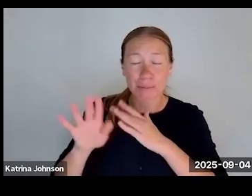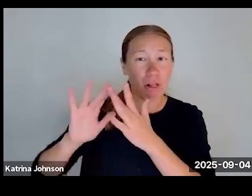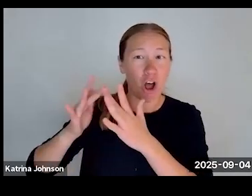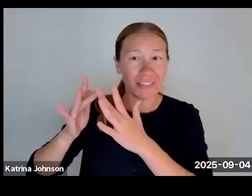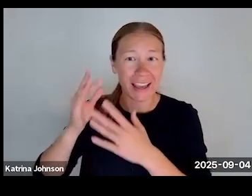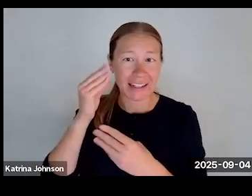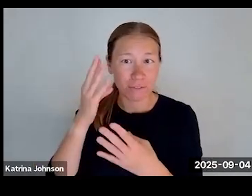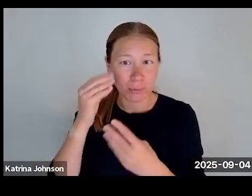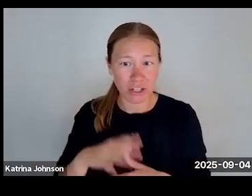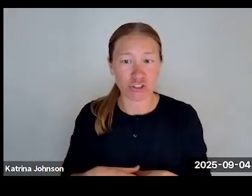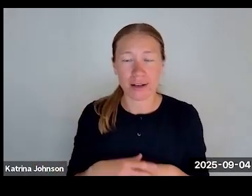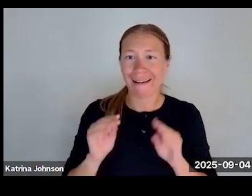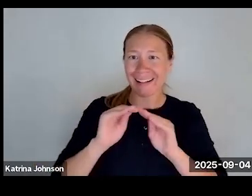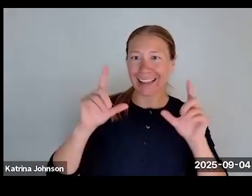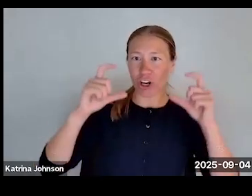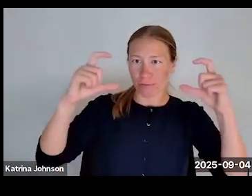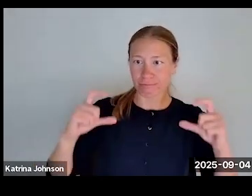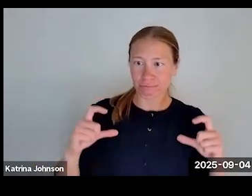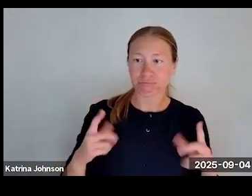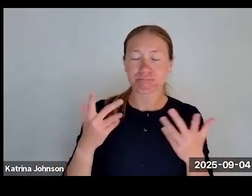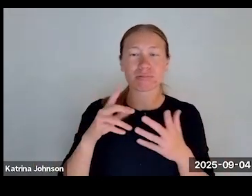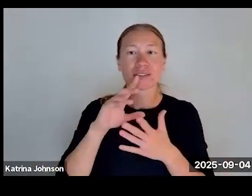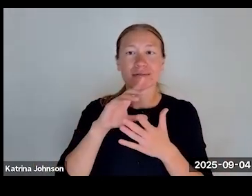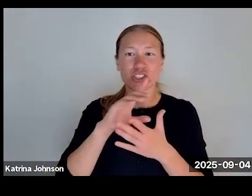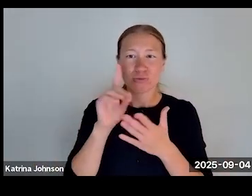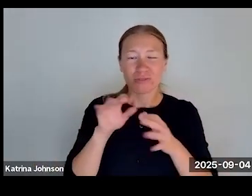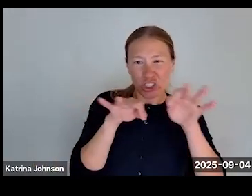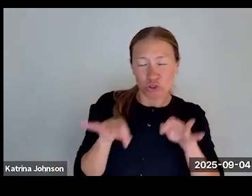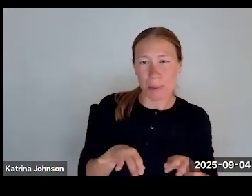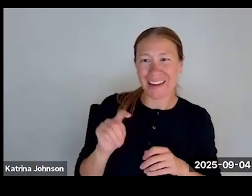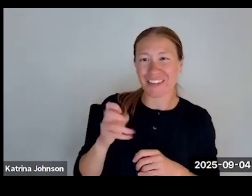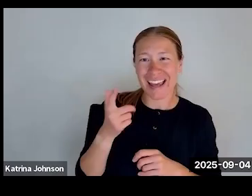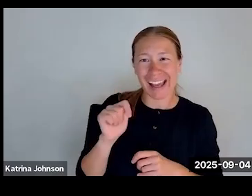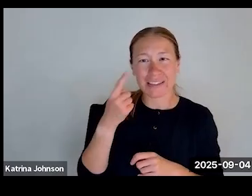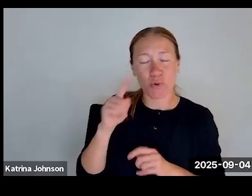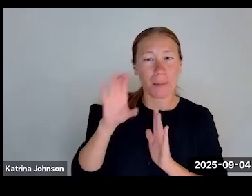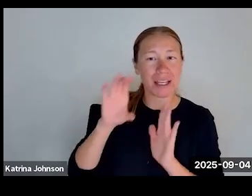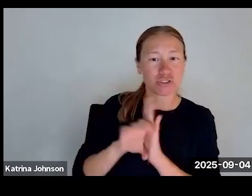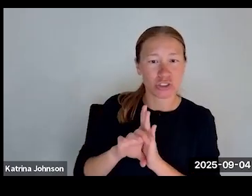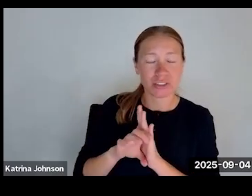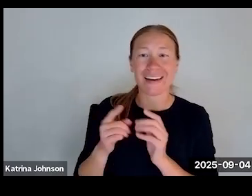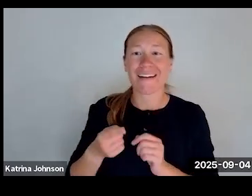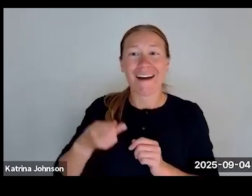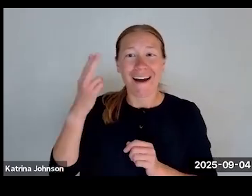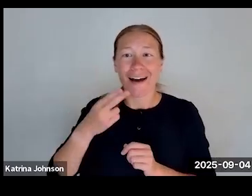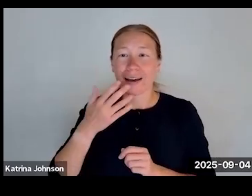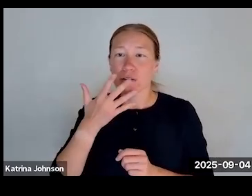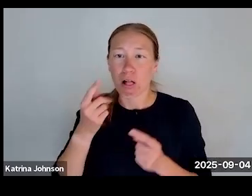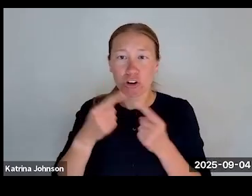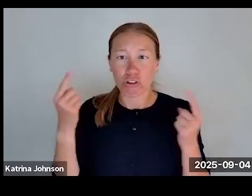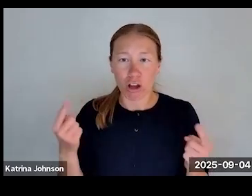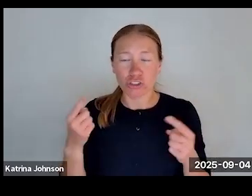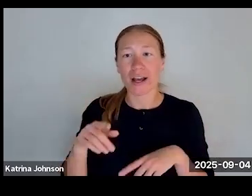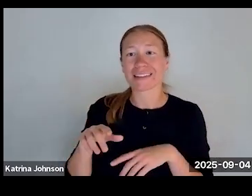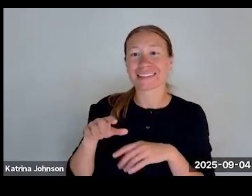clear headings, descriptive text for images, uncluttered layouts, high contrast, and captioned